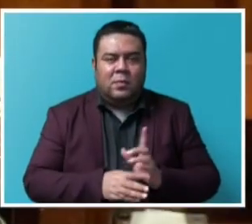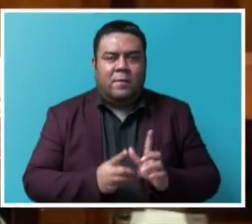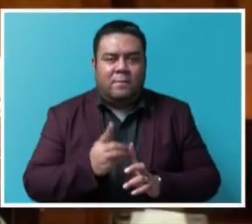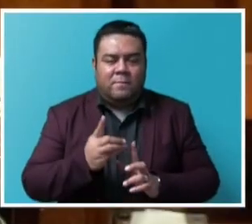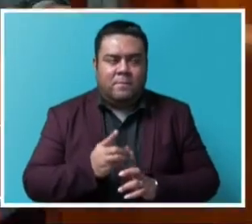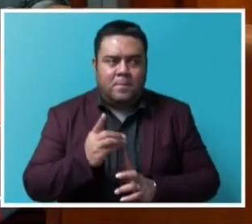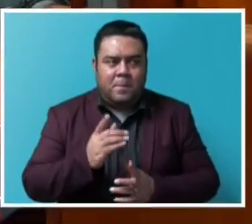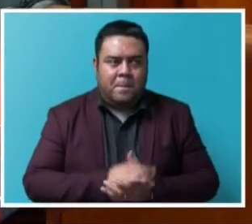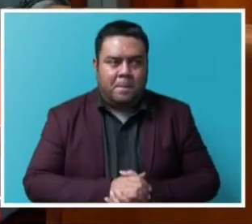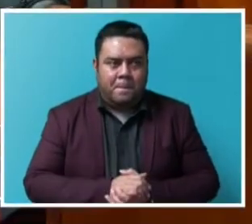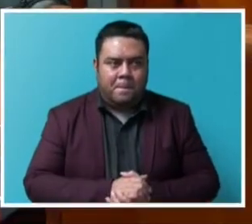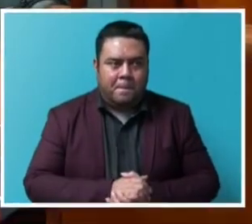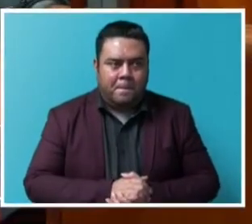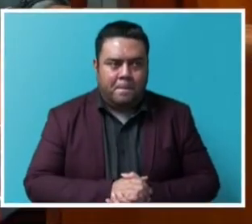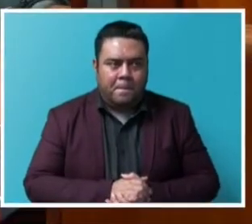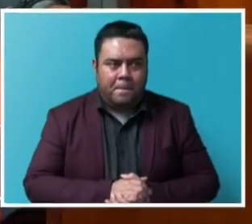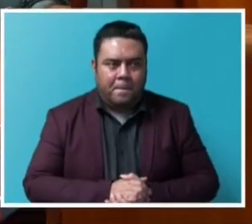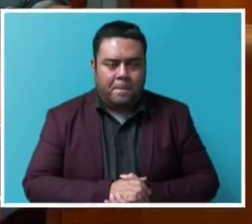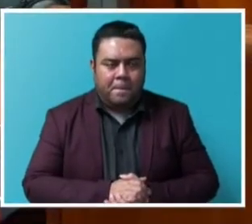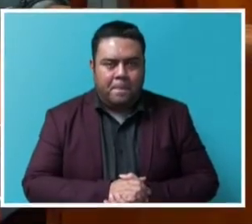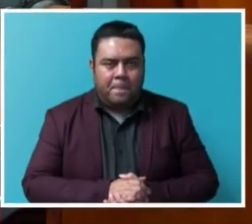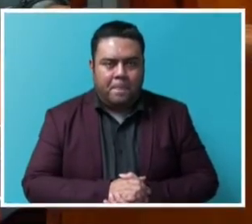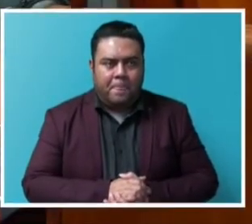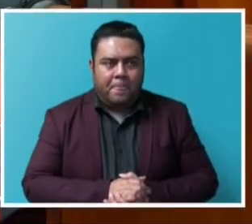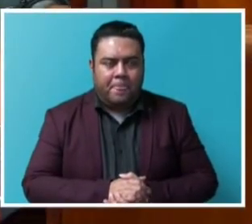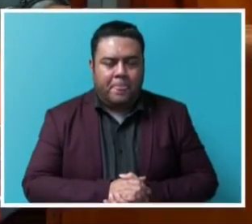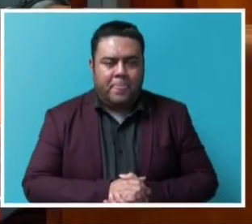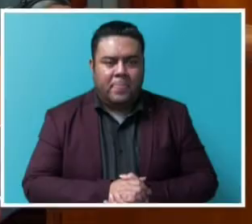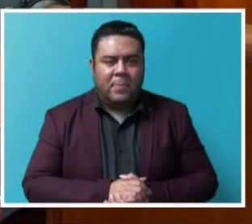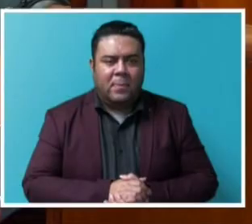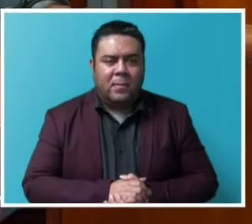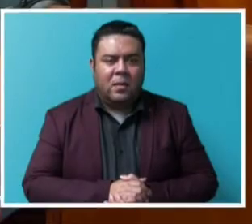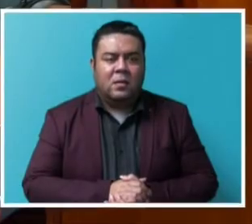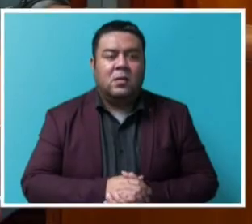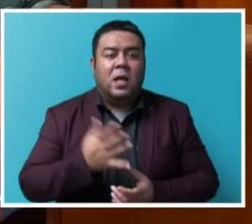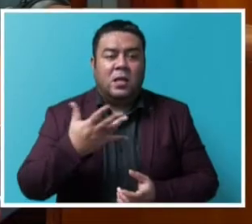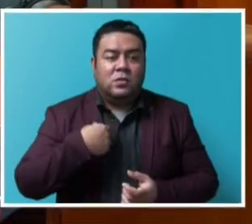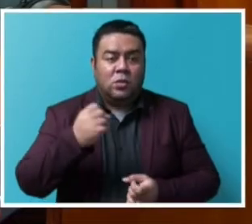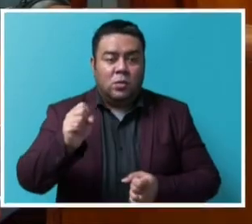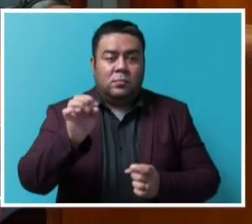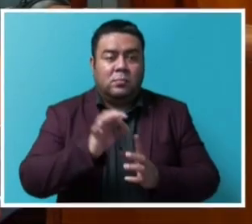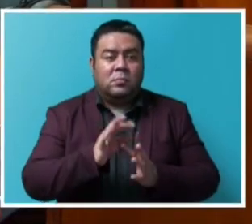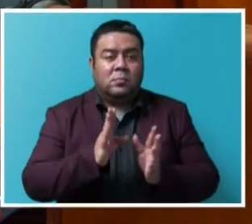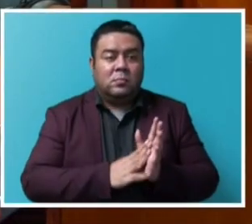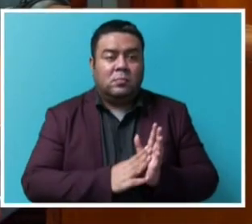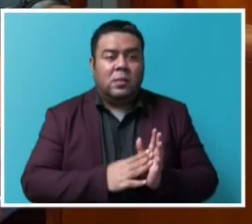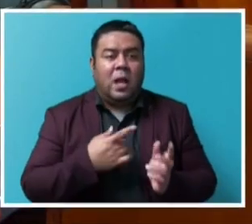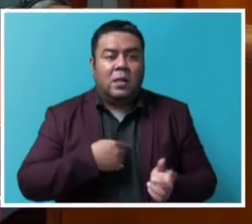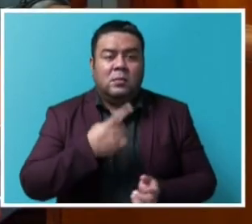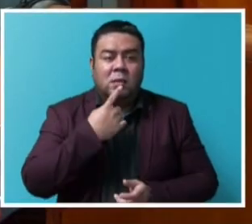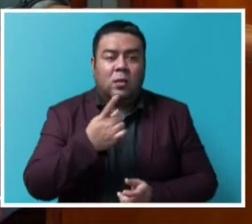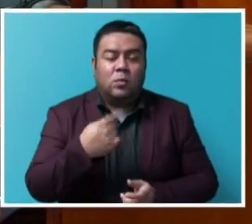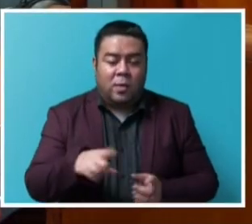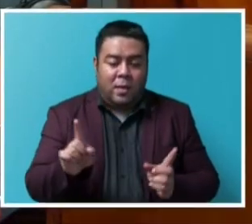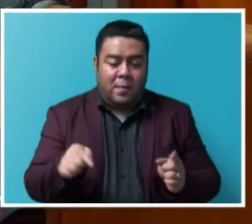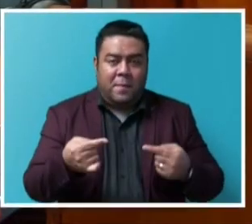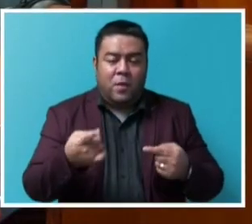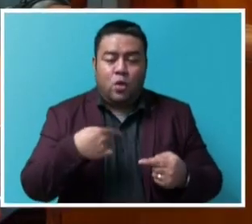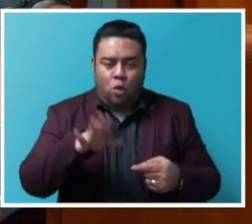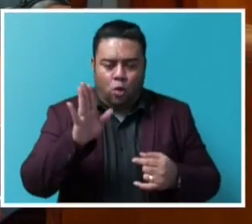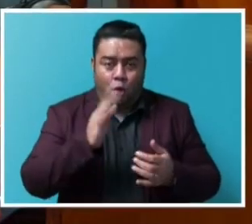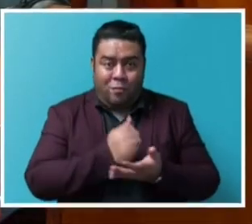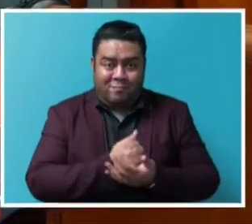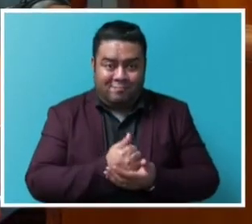imperative interventions. As your Prime Minister, sir, I say to the enemy, your days are